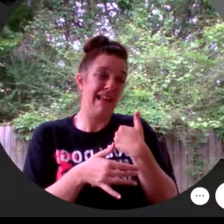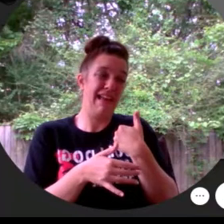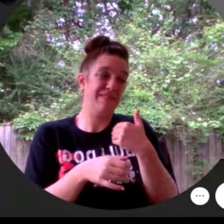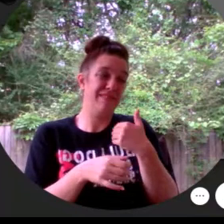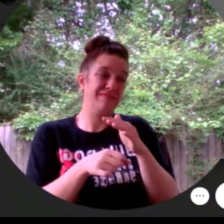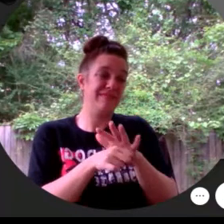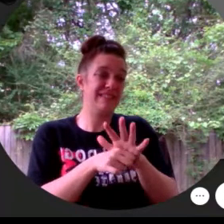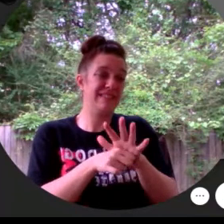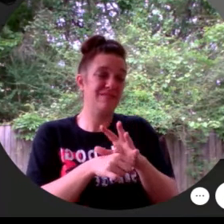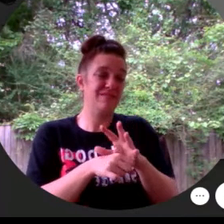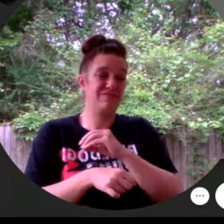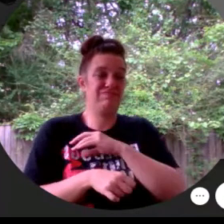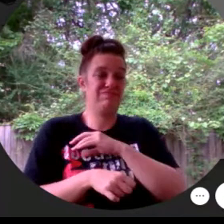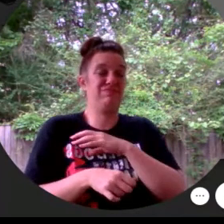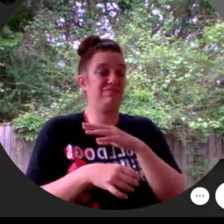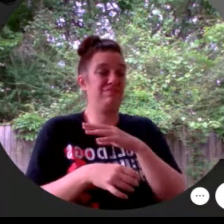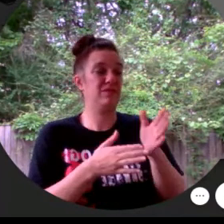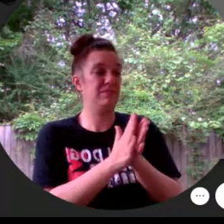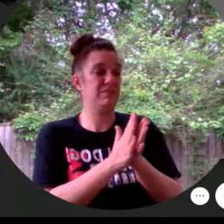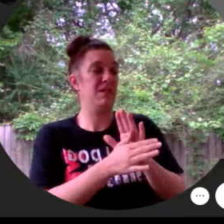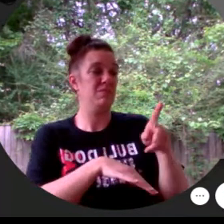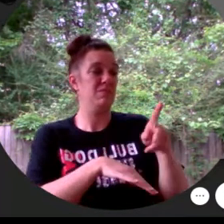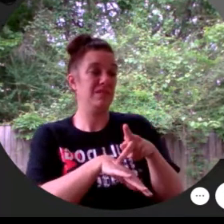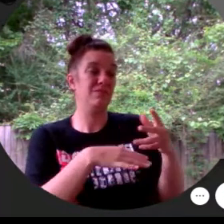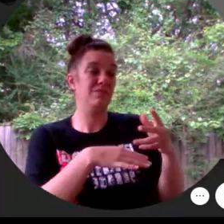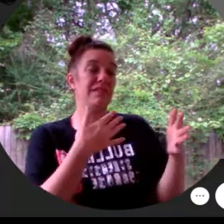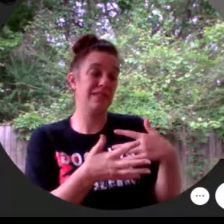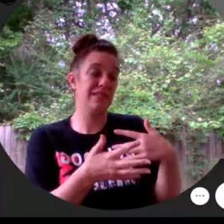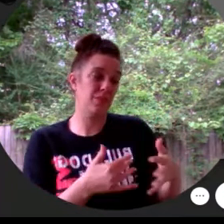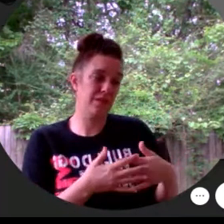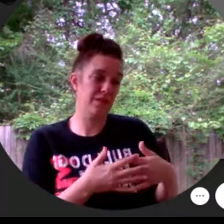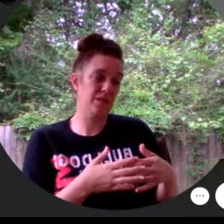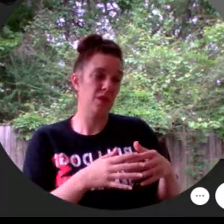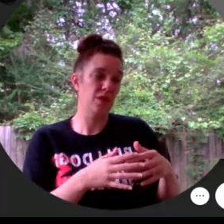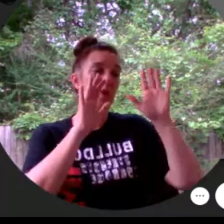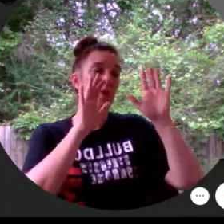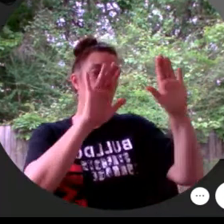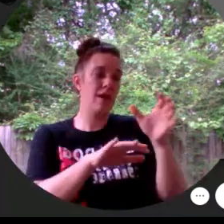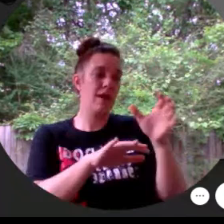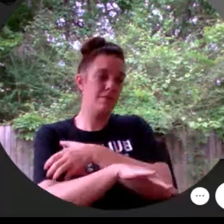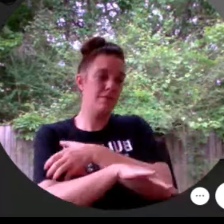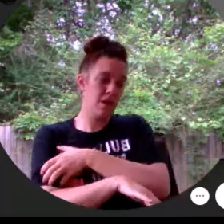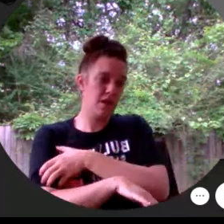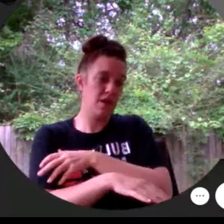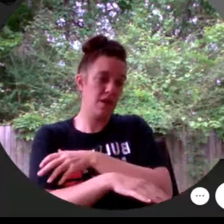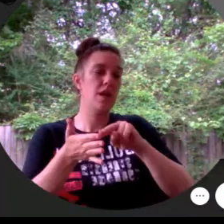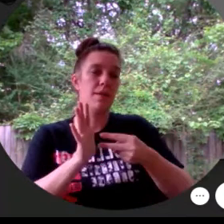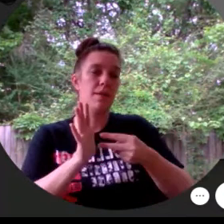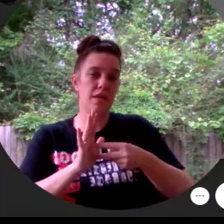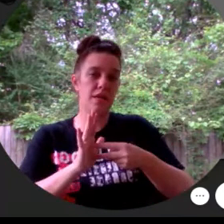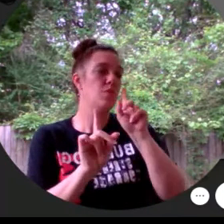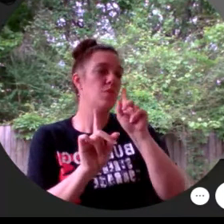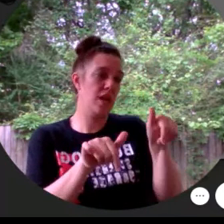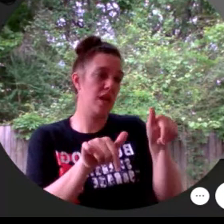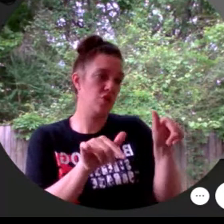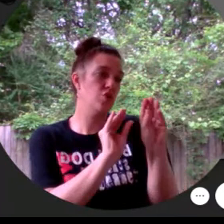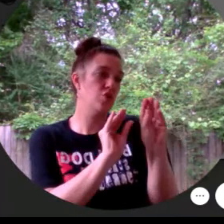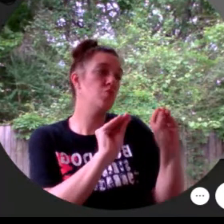principal. Anyway, great power, it means you answer to